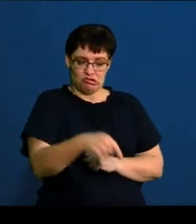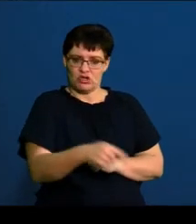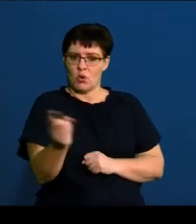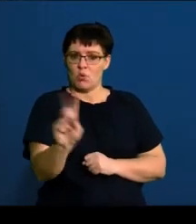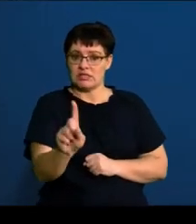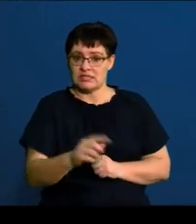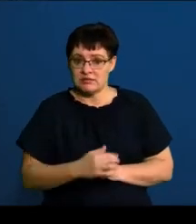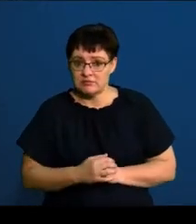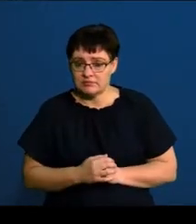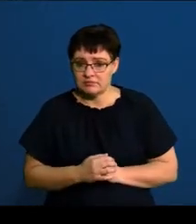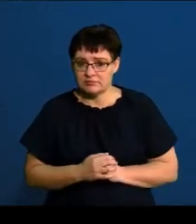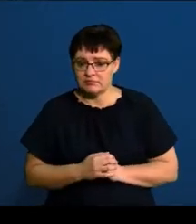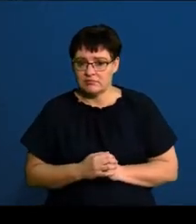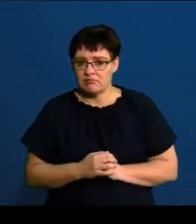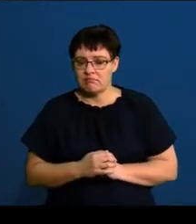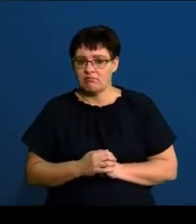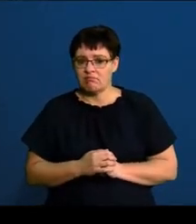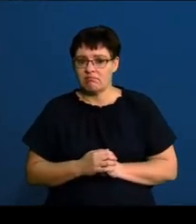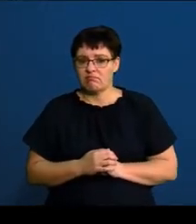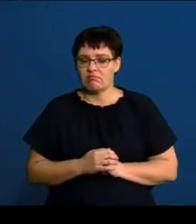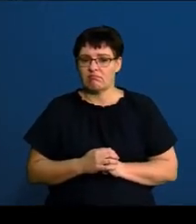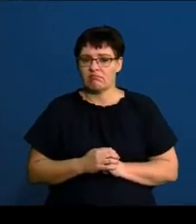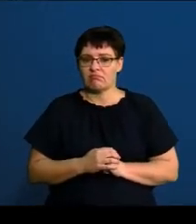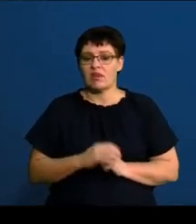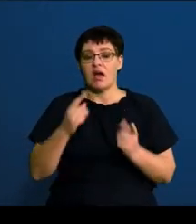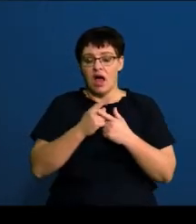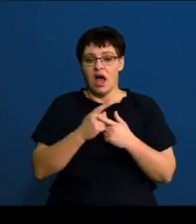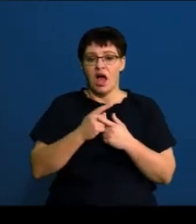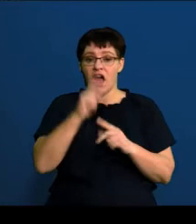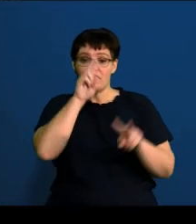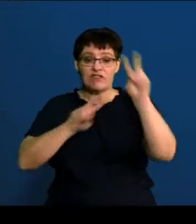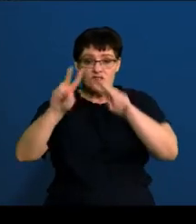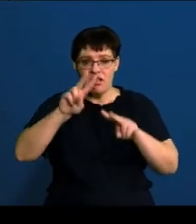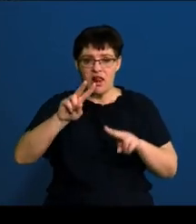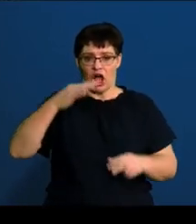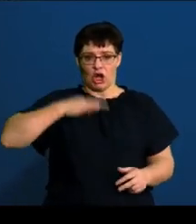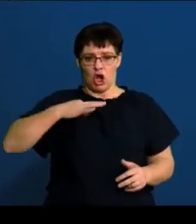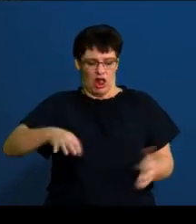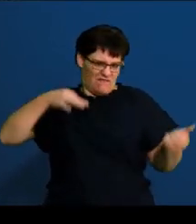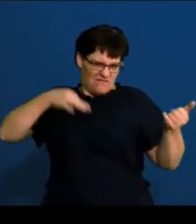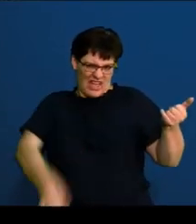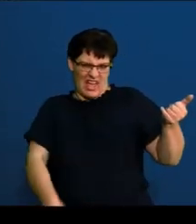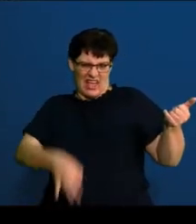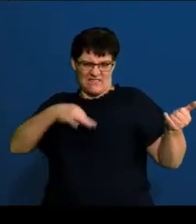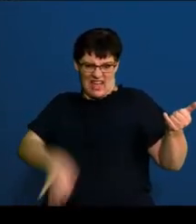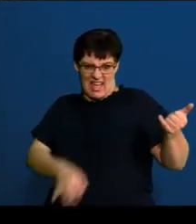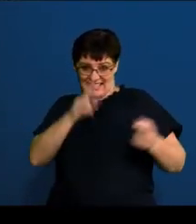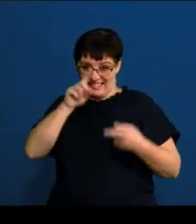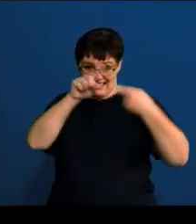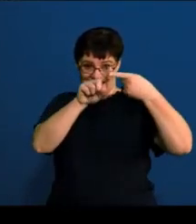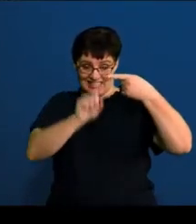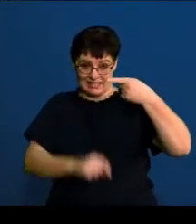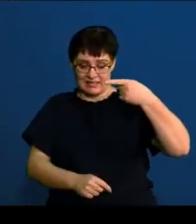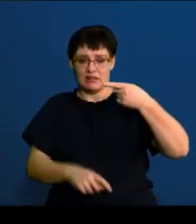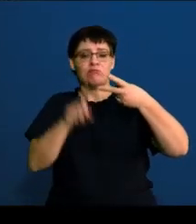go back. The visual is a mural or a drawing of a young girl playing a guitar, which is this one.